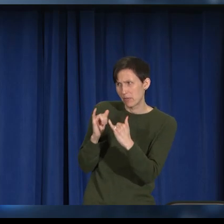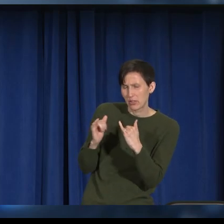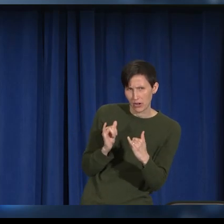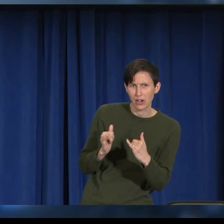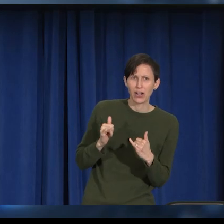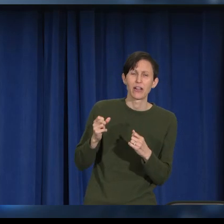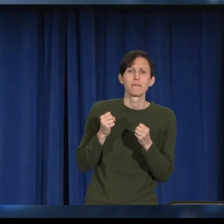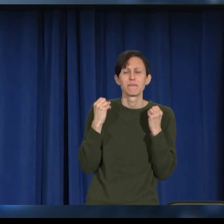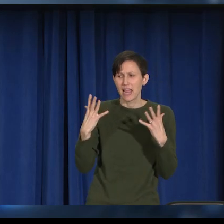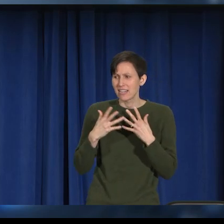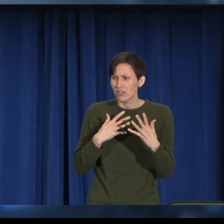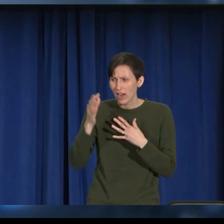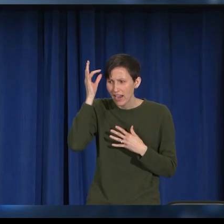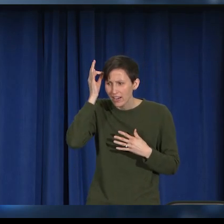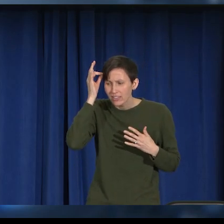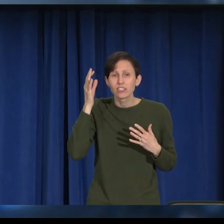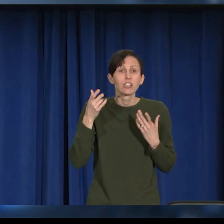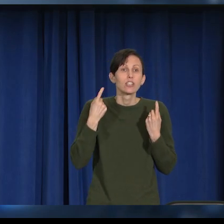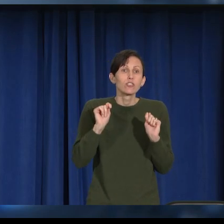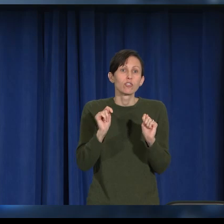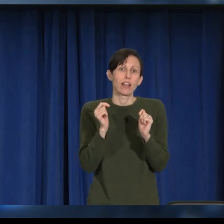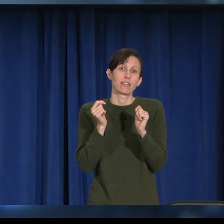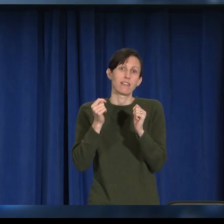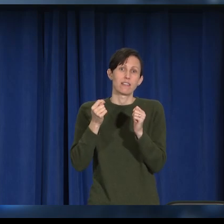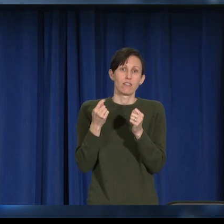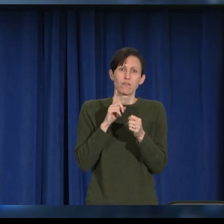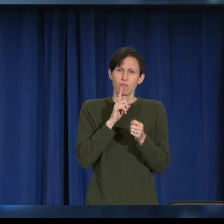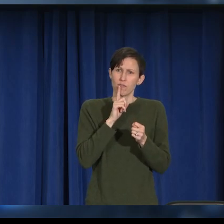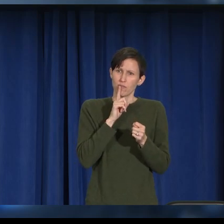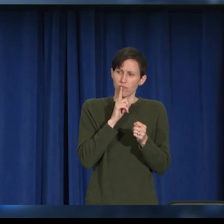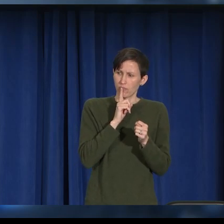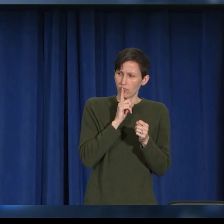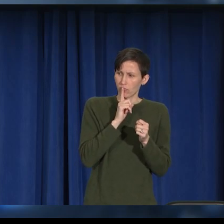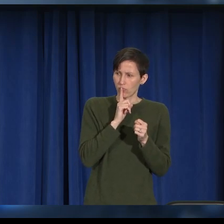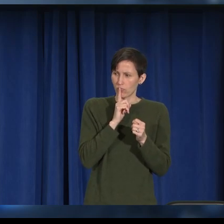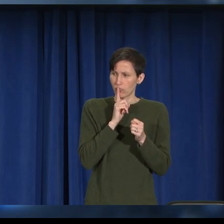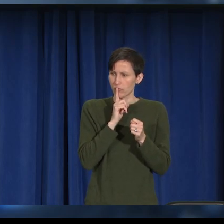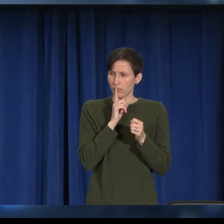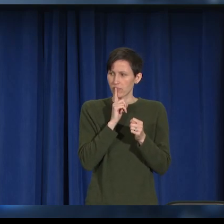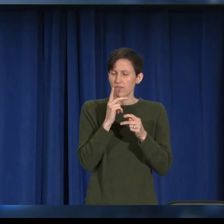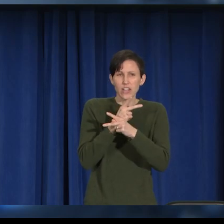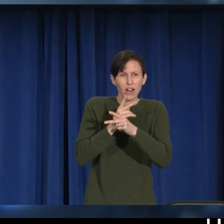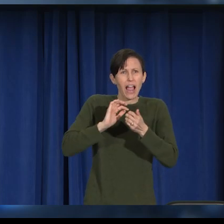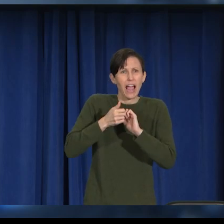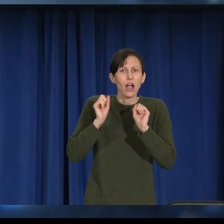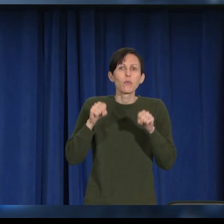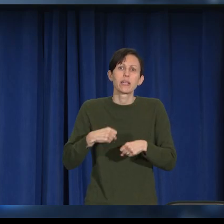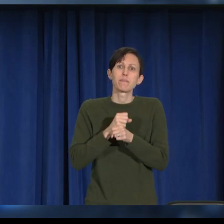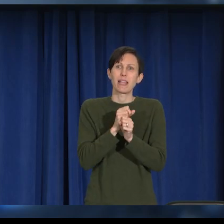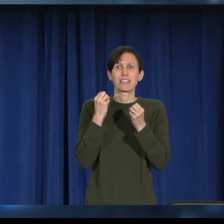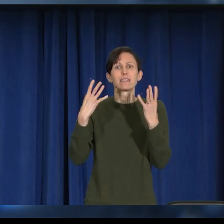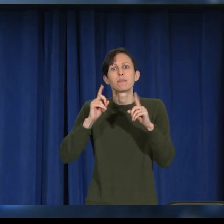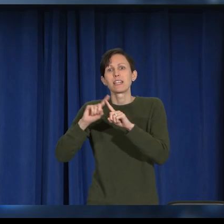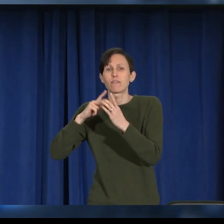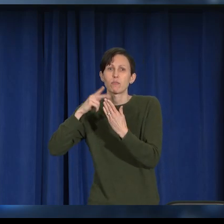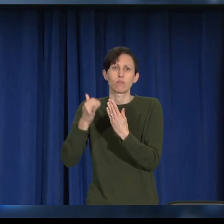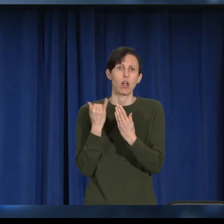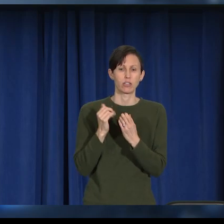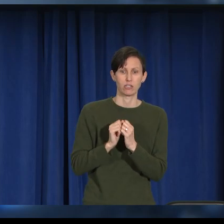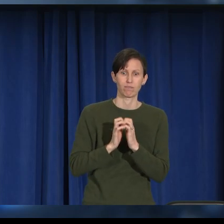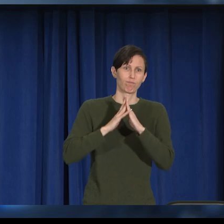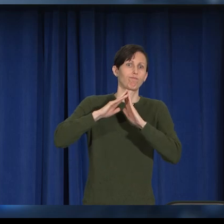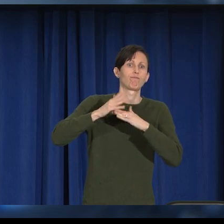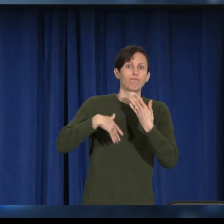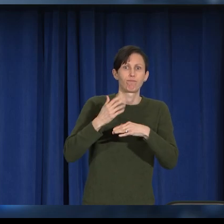well from trying to wrangle these really ambitious blue sky dreaming projects. And so I've